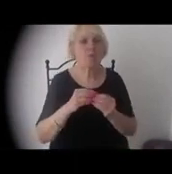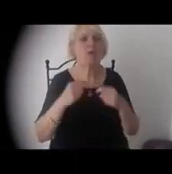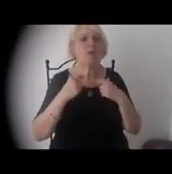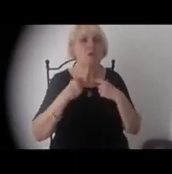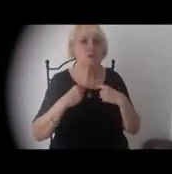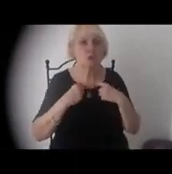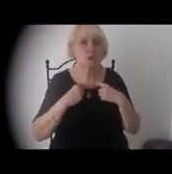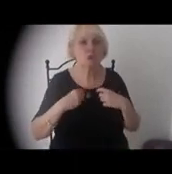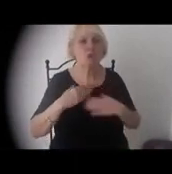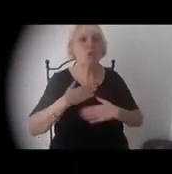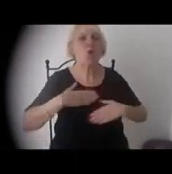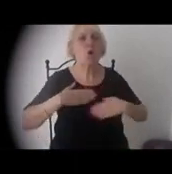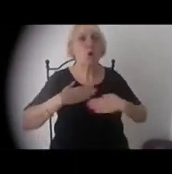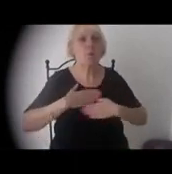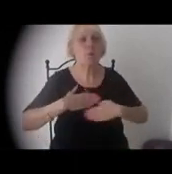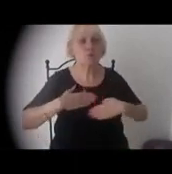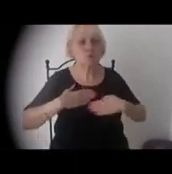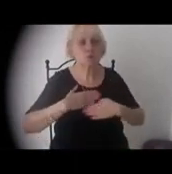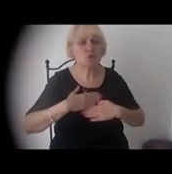Maybe you stay with you, Emma.